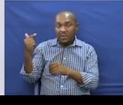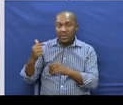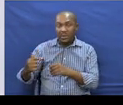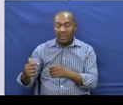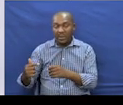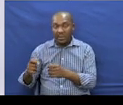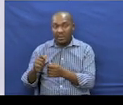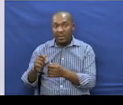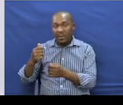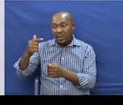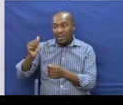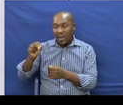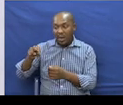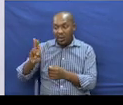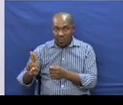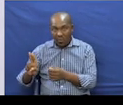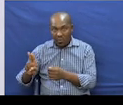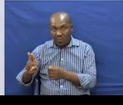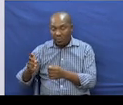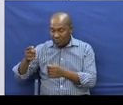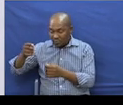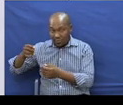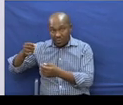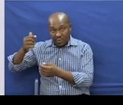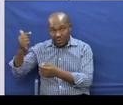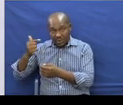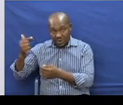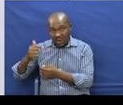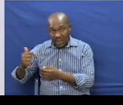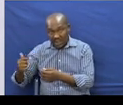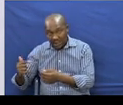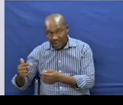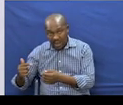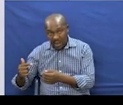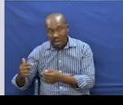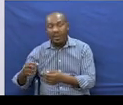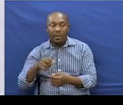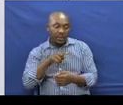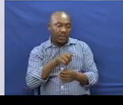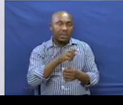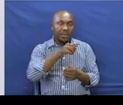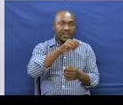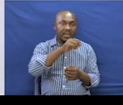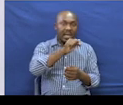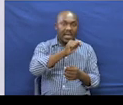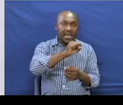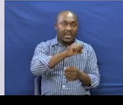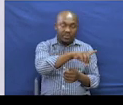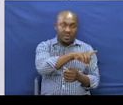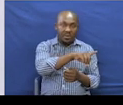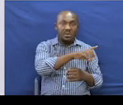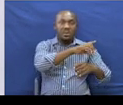TANU operating in Tanzania mainland and ASP the only political party operating in Zanzibar. Later in